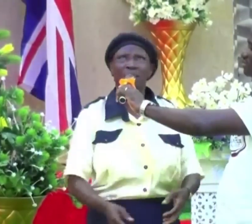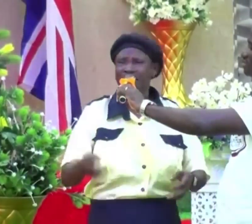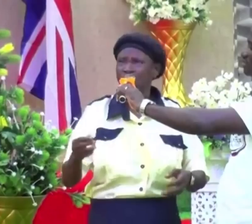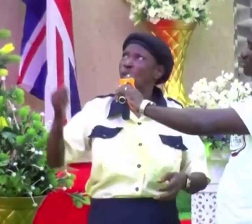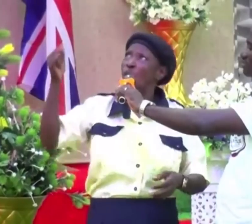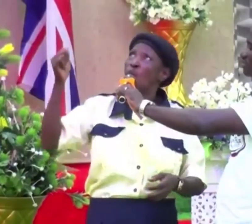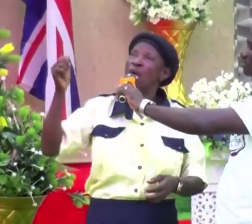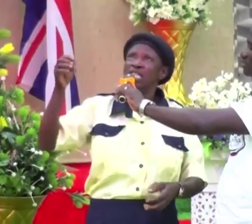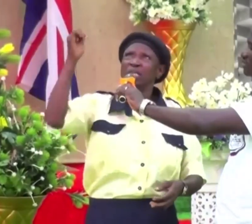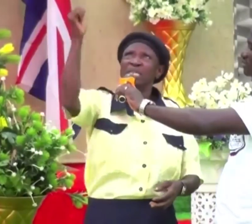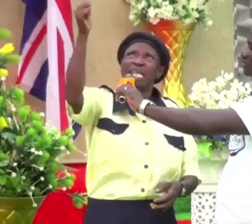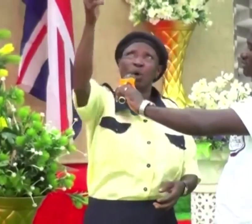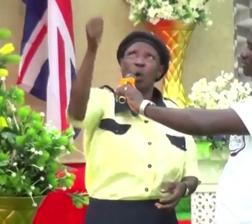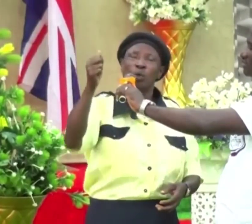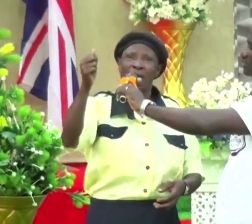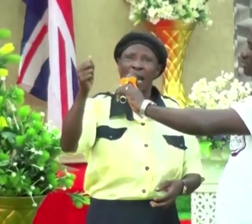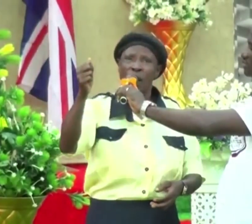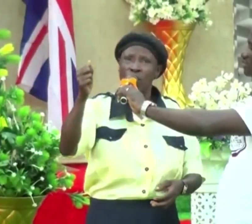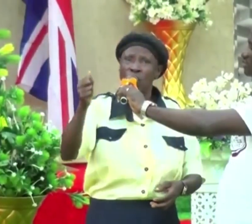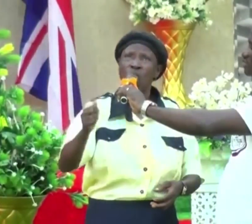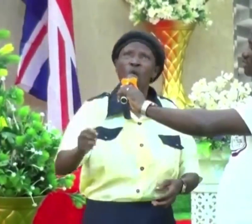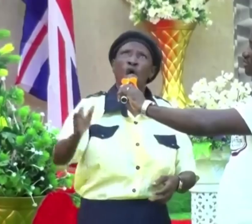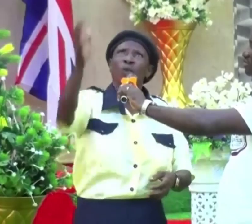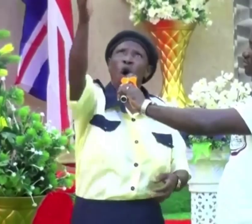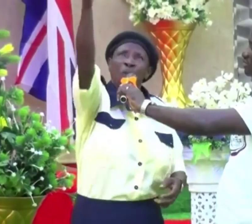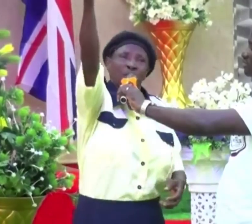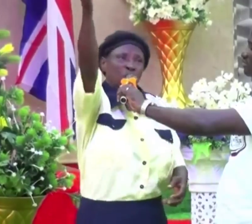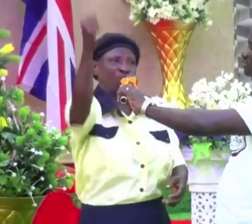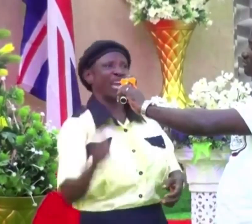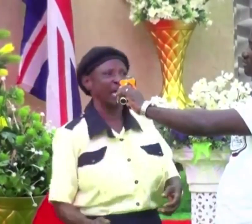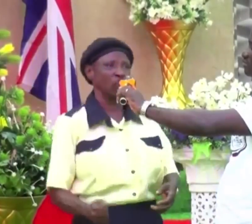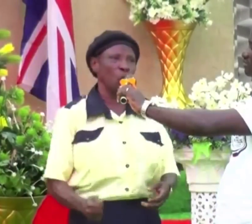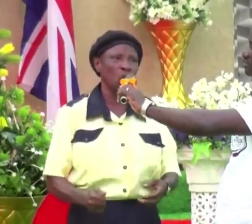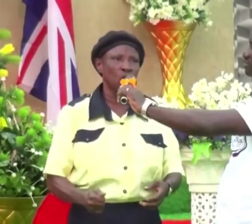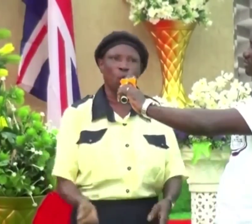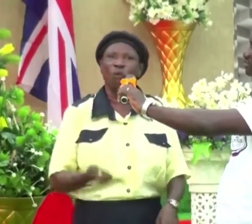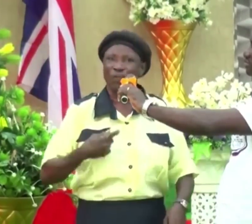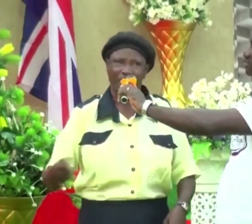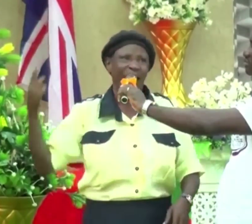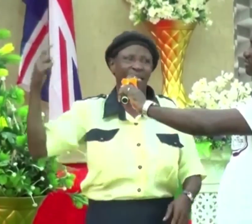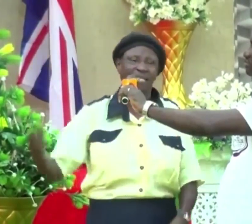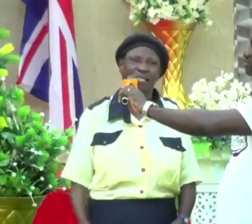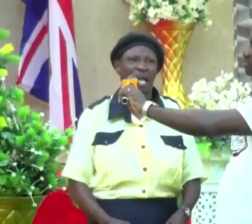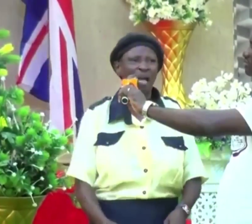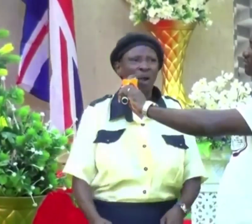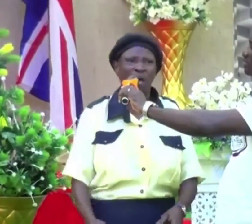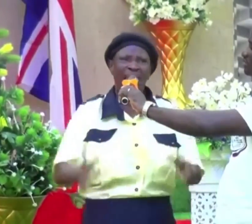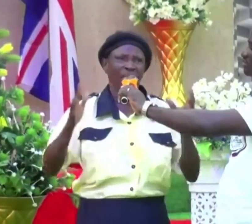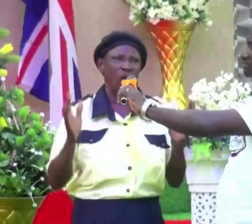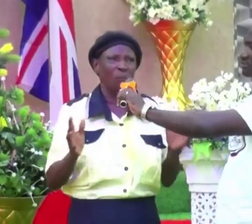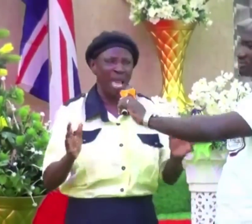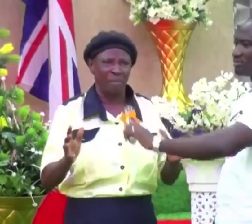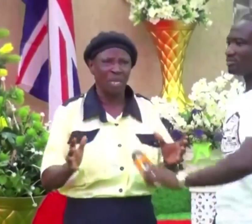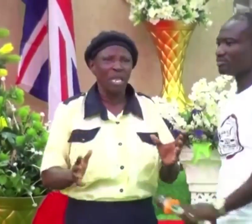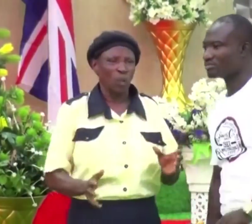se onigba ti won wo idi meta to wonu yara odo hun. O ni won mo to final yo to n fi le jade si ita. O je